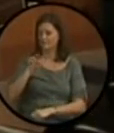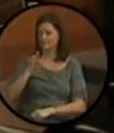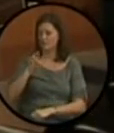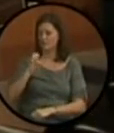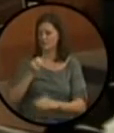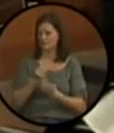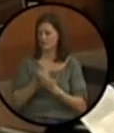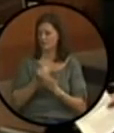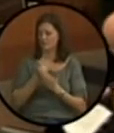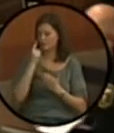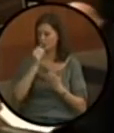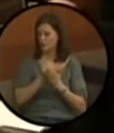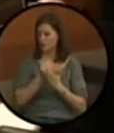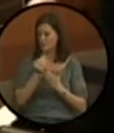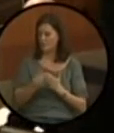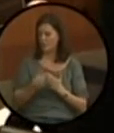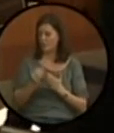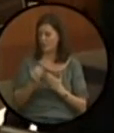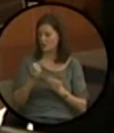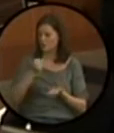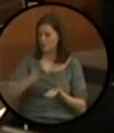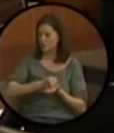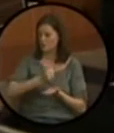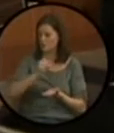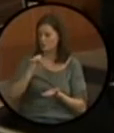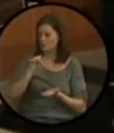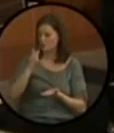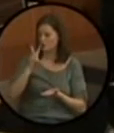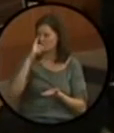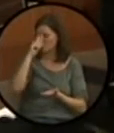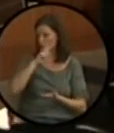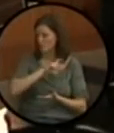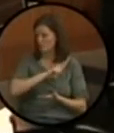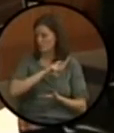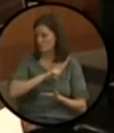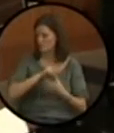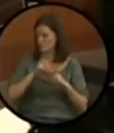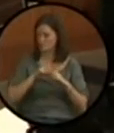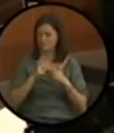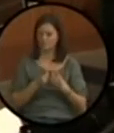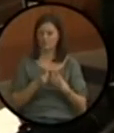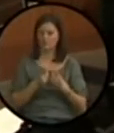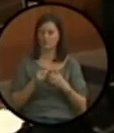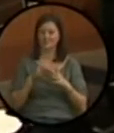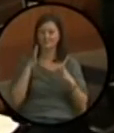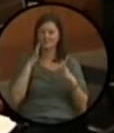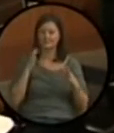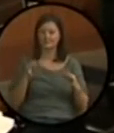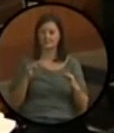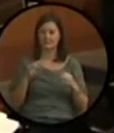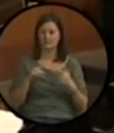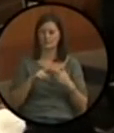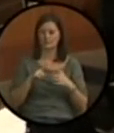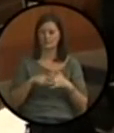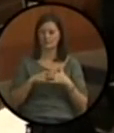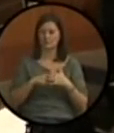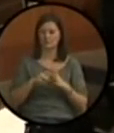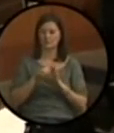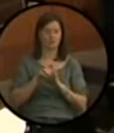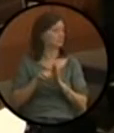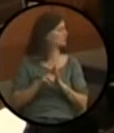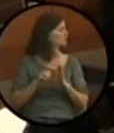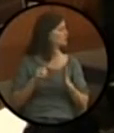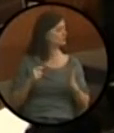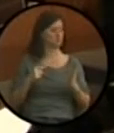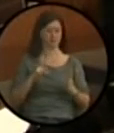the time when this ordinance shall become effective. Second reading. Staff, please. Chief. Yes, I'm basically here